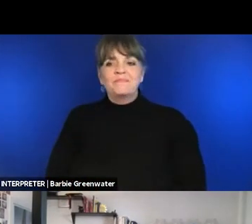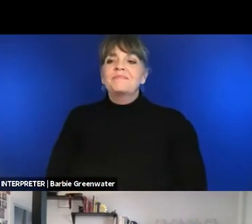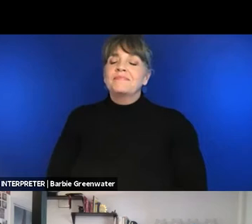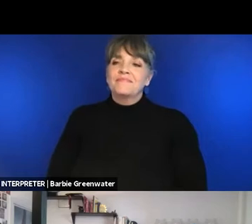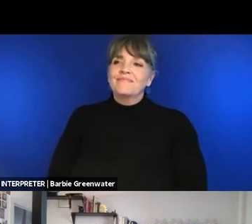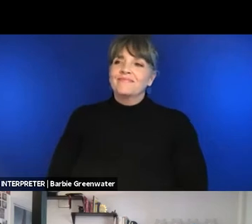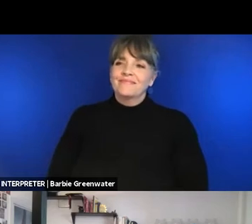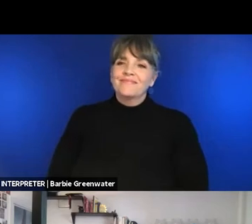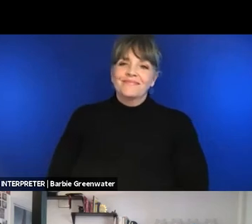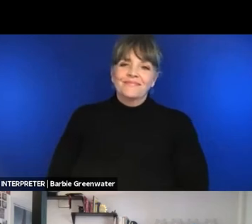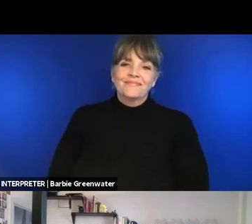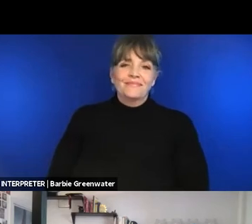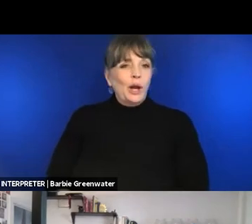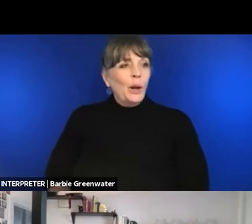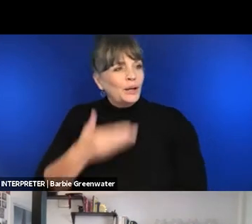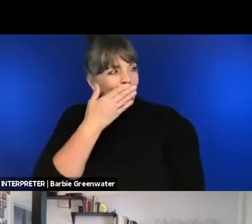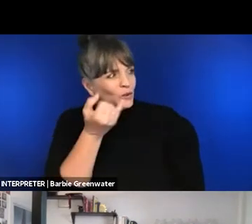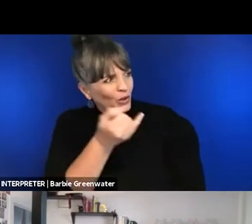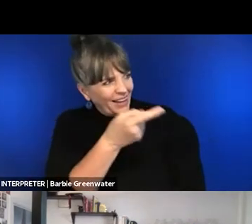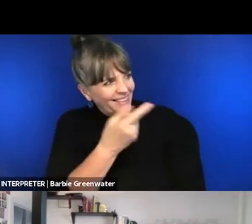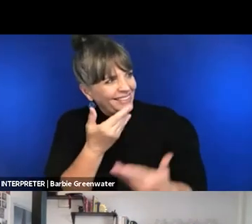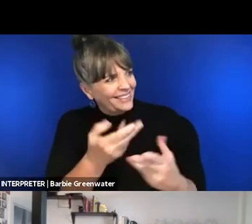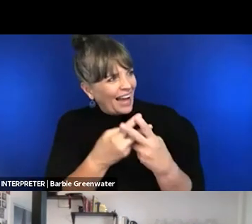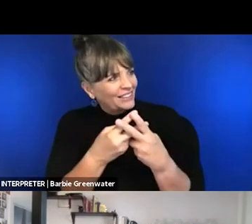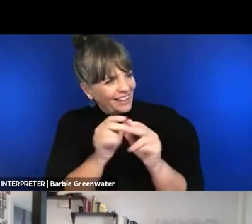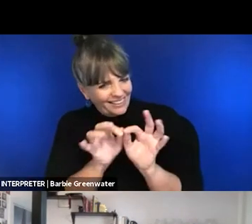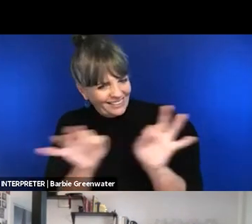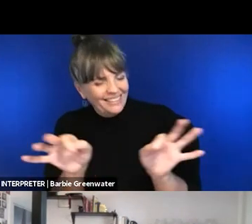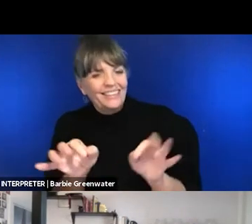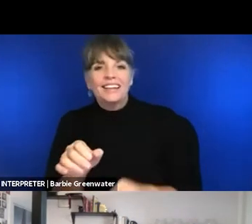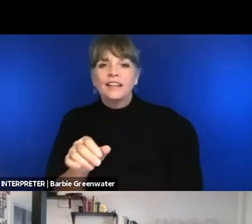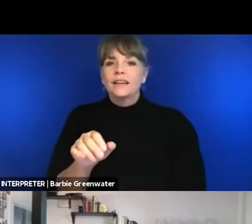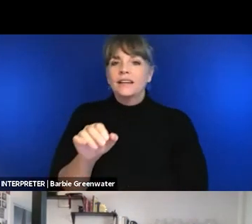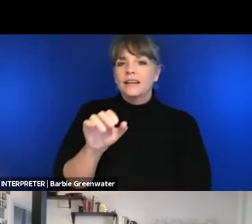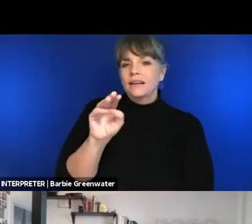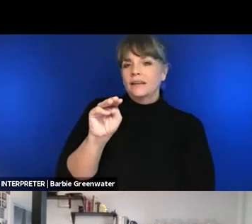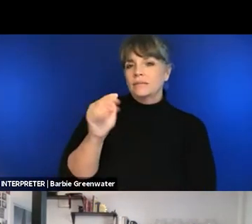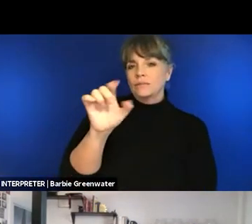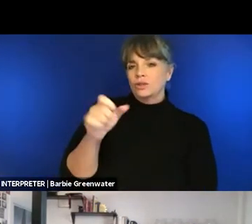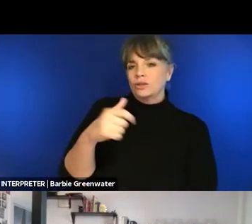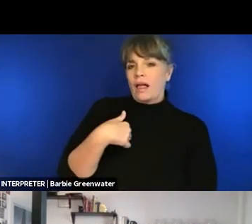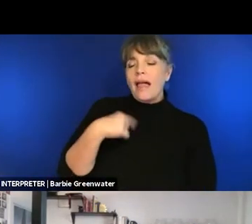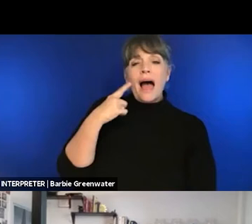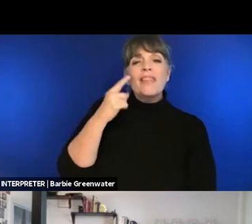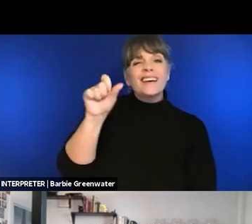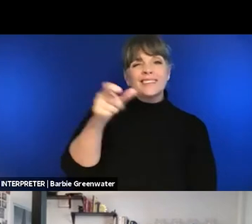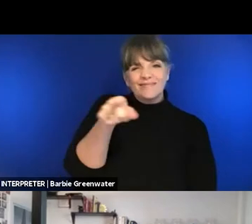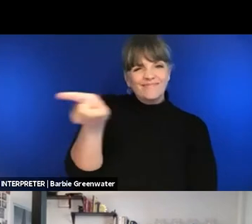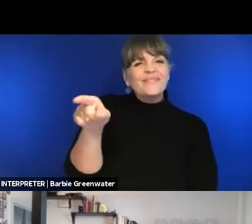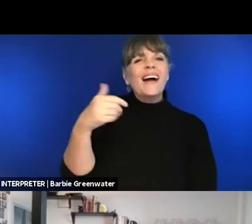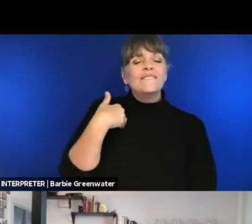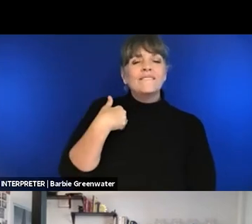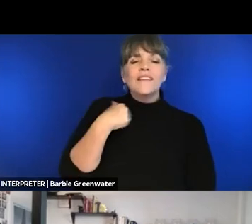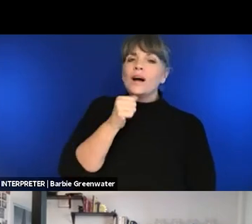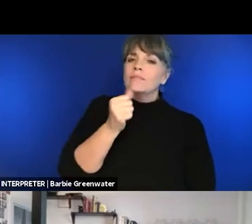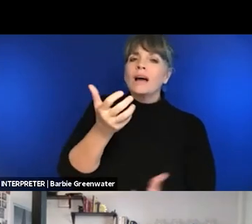idea. All right, let's do it. I think there is actually. I'm not as familiar, but I've seen a lot